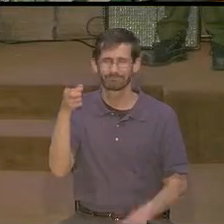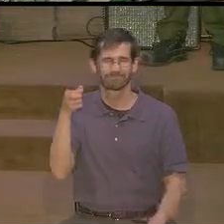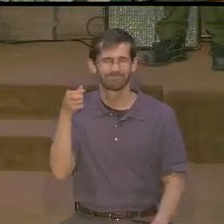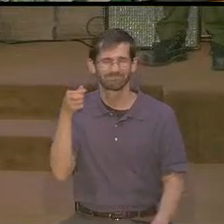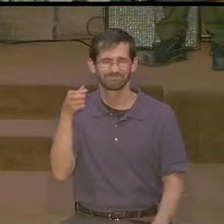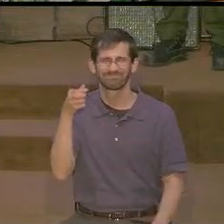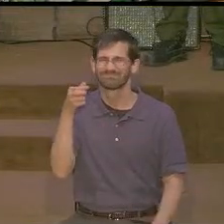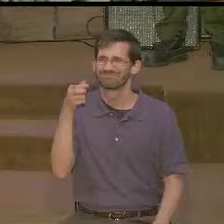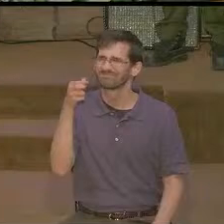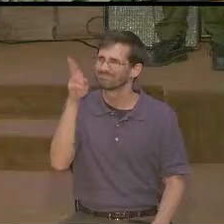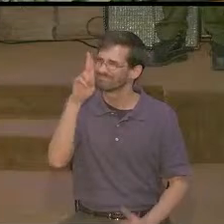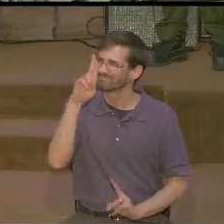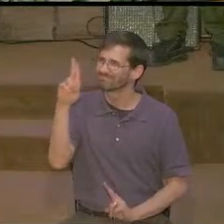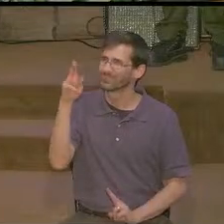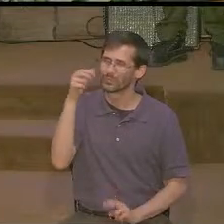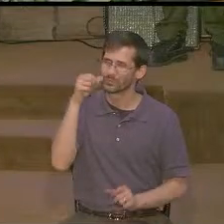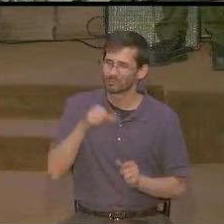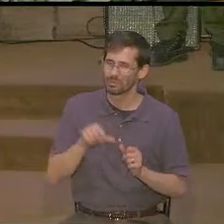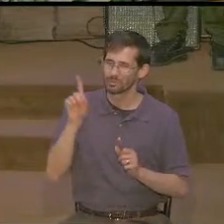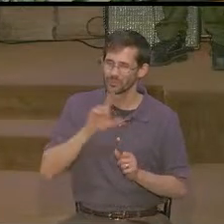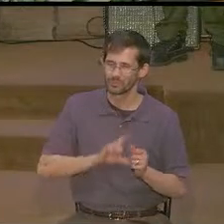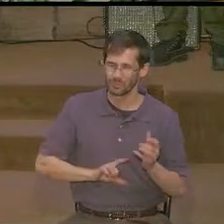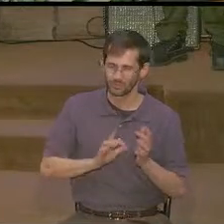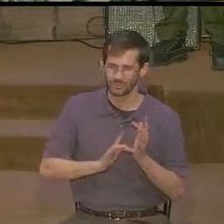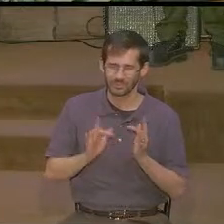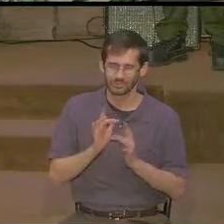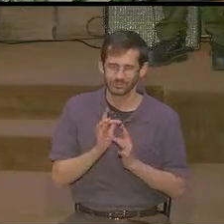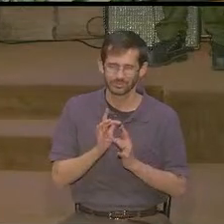we remember you, Lord Jesus.